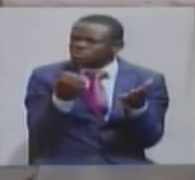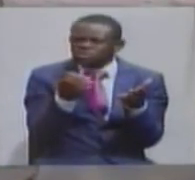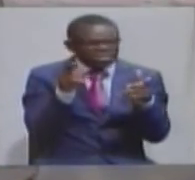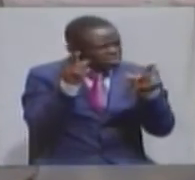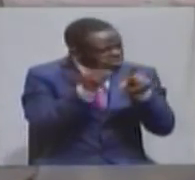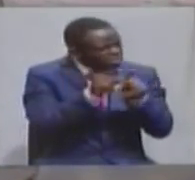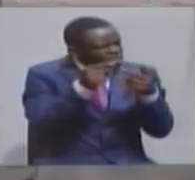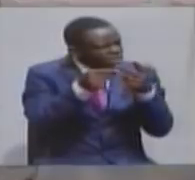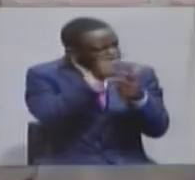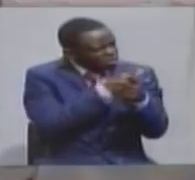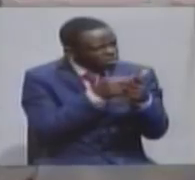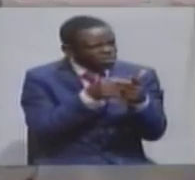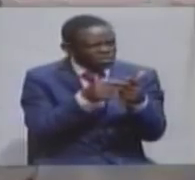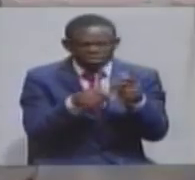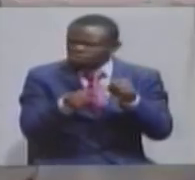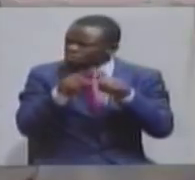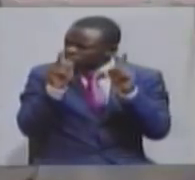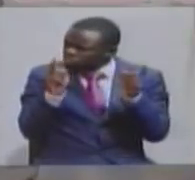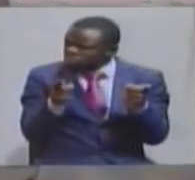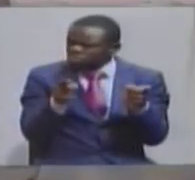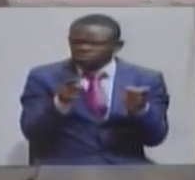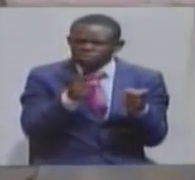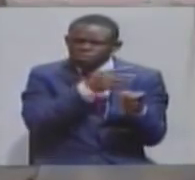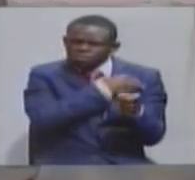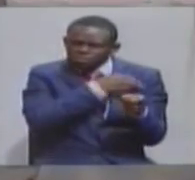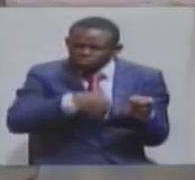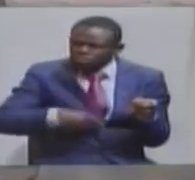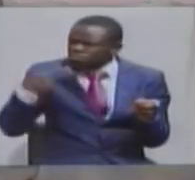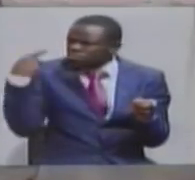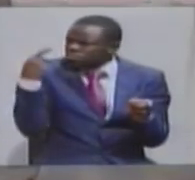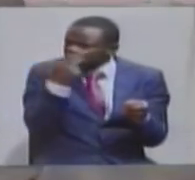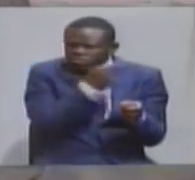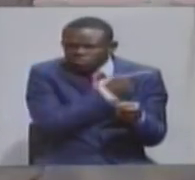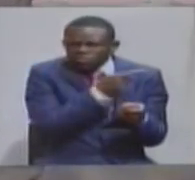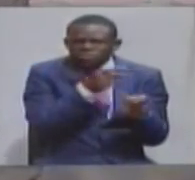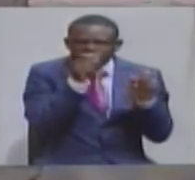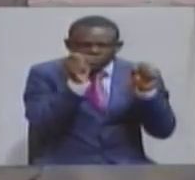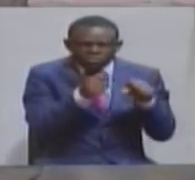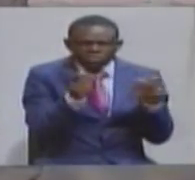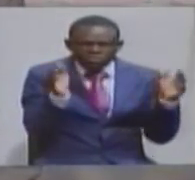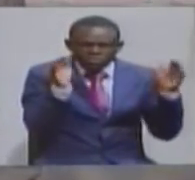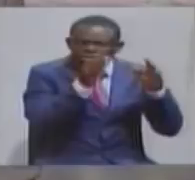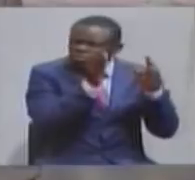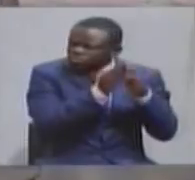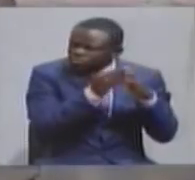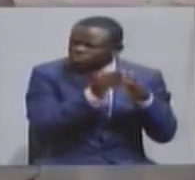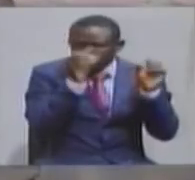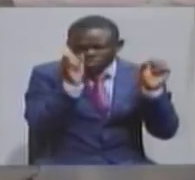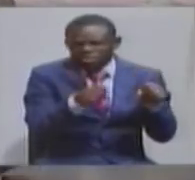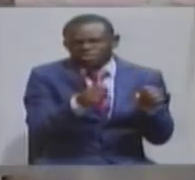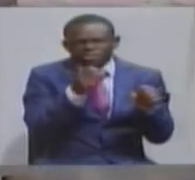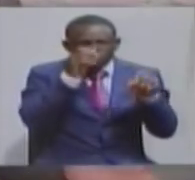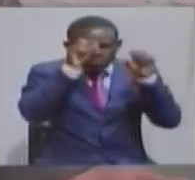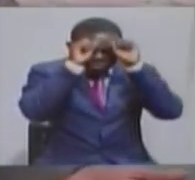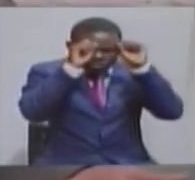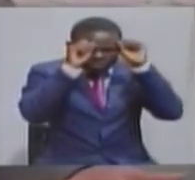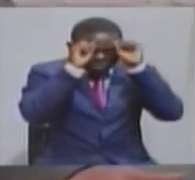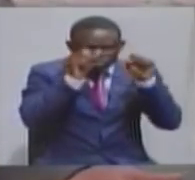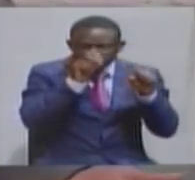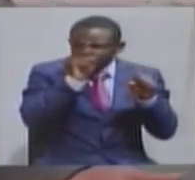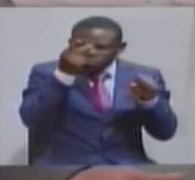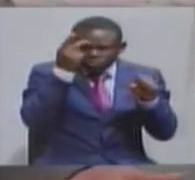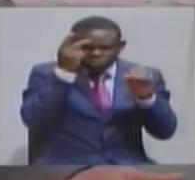the discussion that we want MPs to have, which we want Secretary Generals to have, which we want presidents to have? What other discussion is it? What do they want to talk